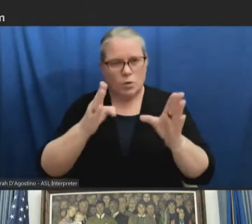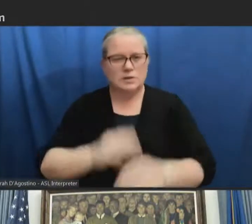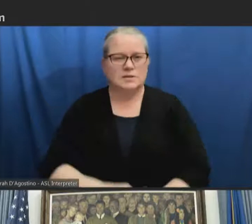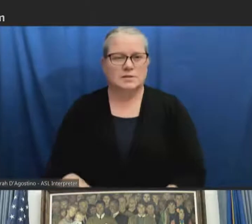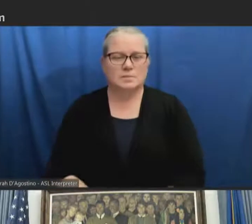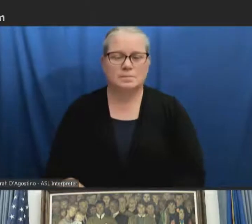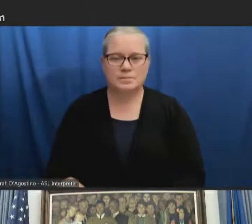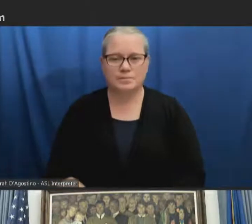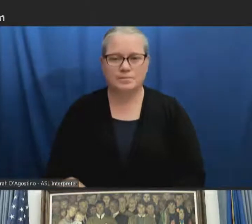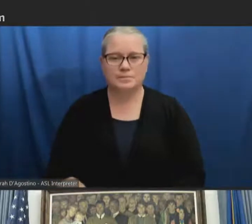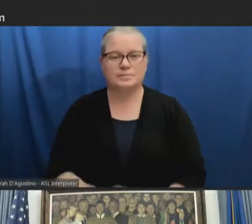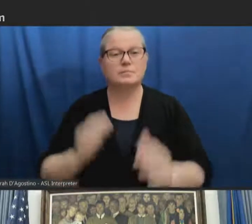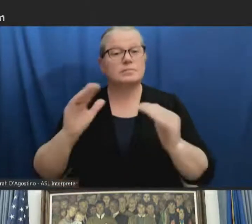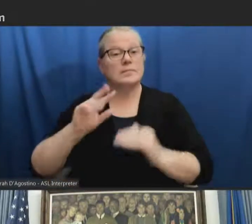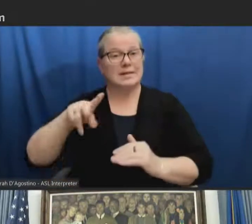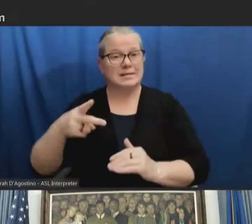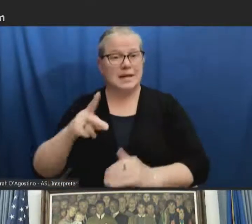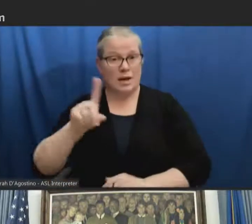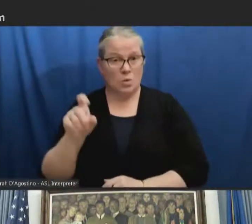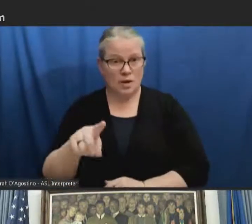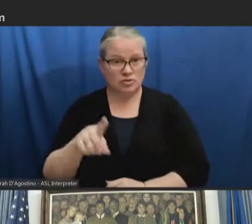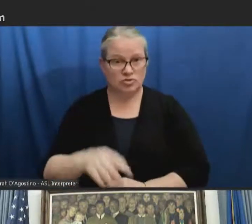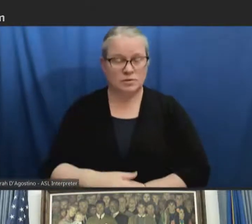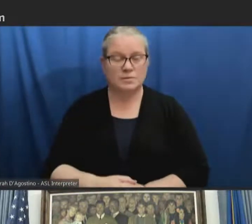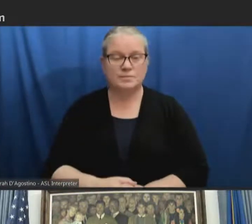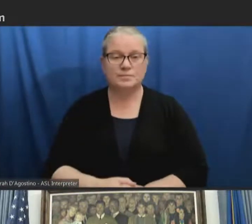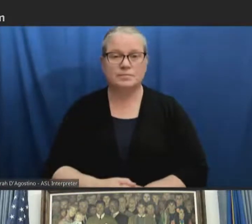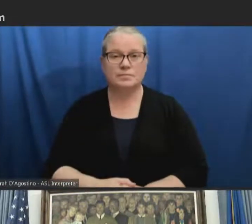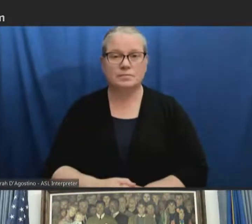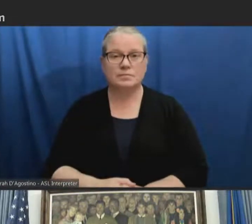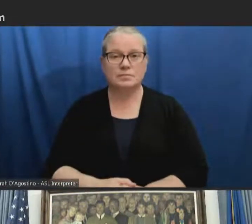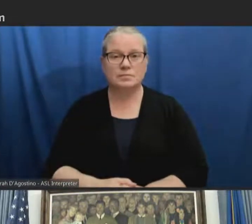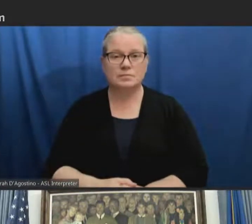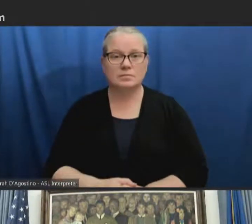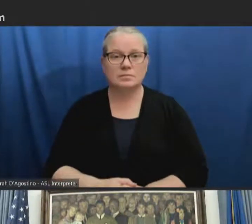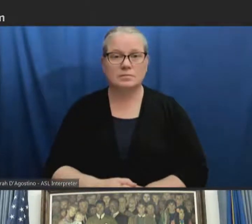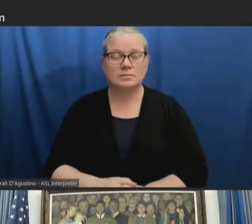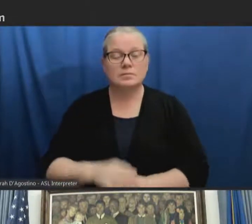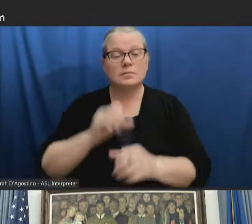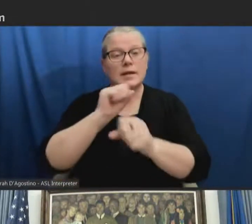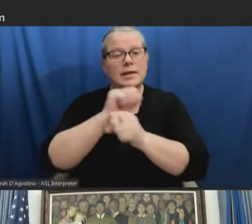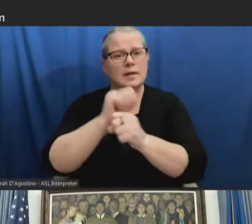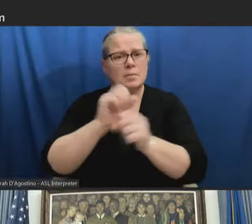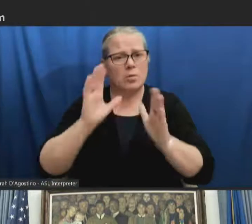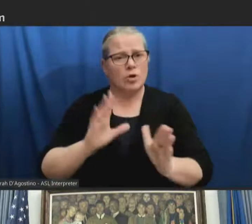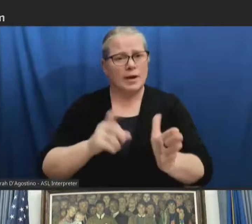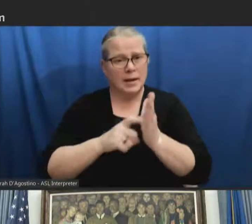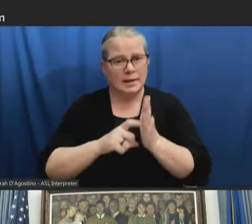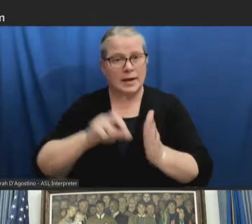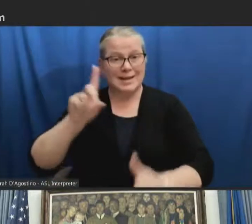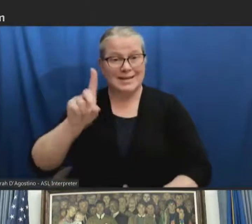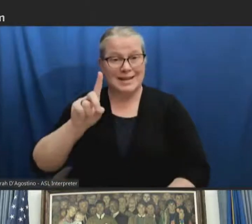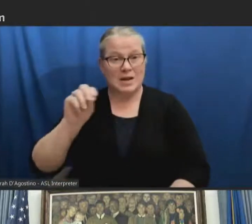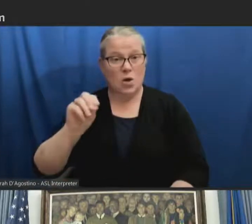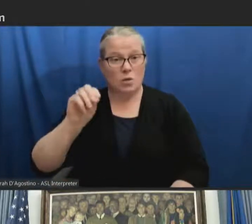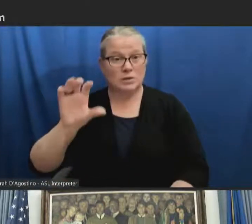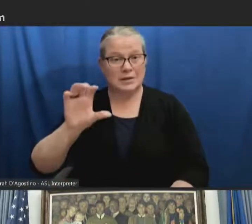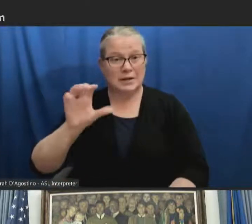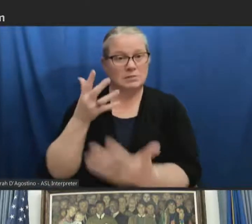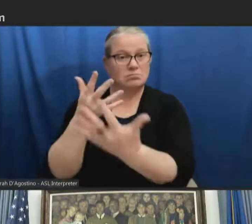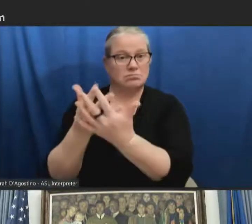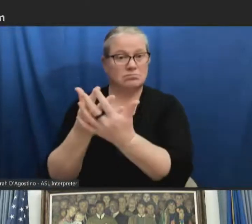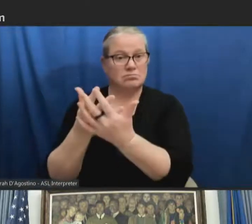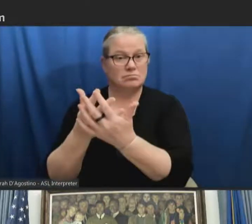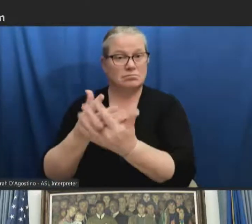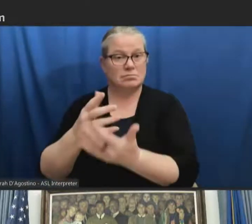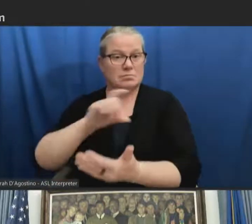Second question on the employee mandate. DOC employees obviously would not be one of the ones that would have